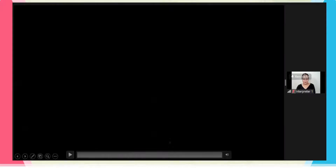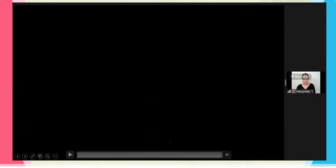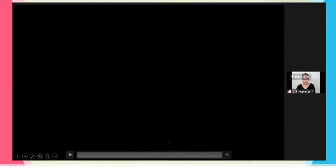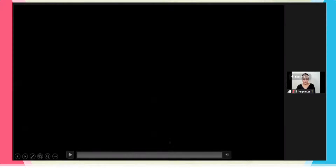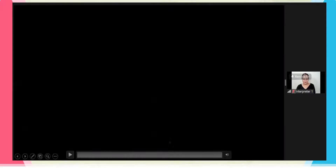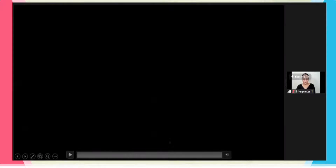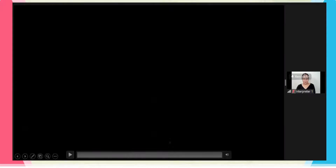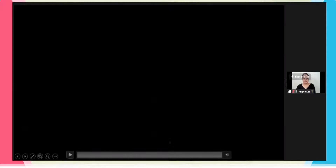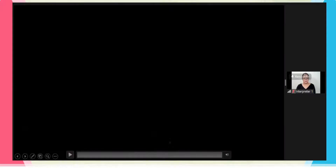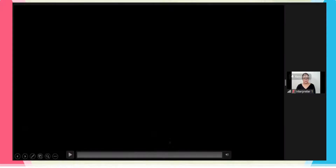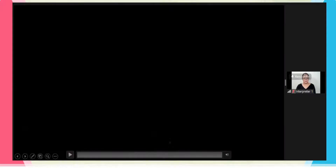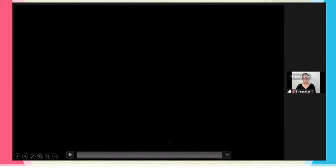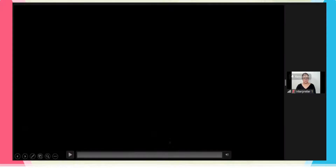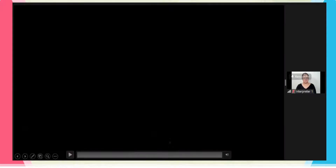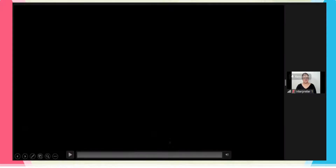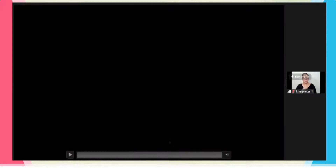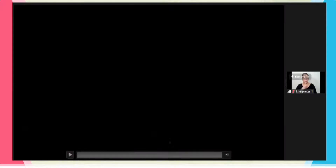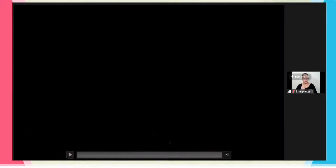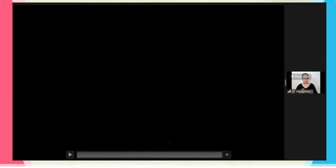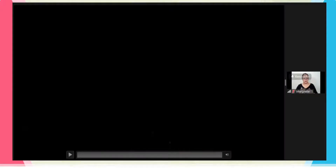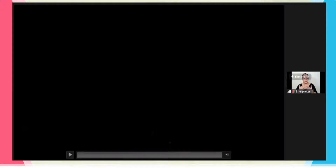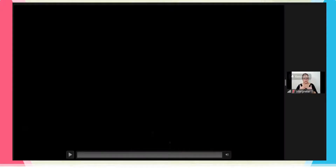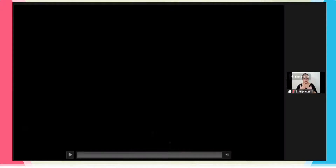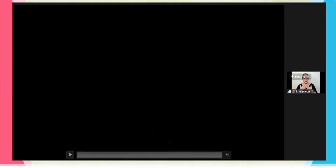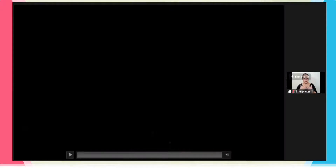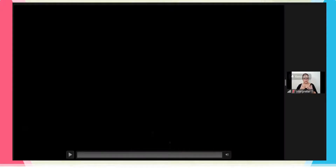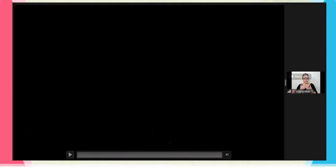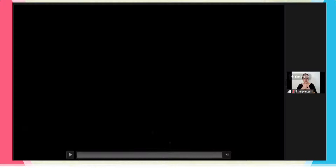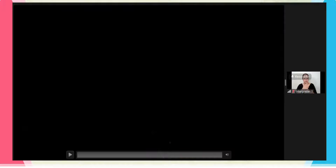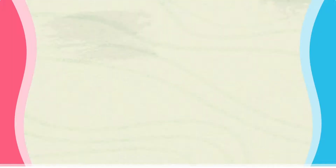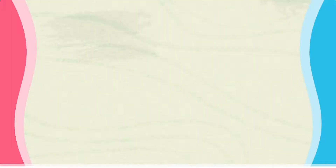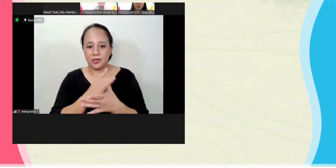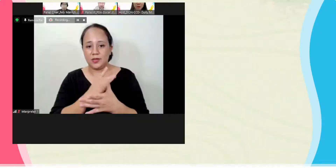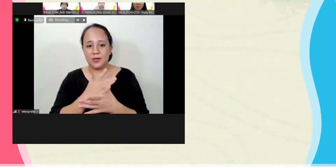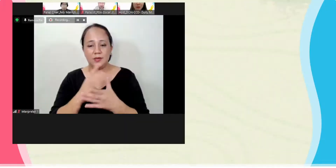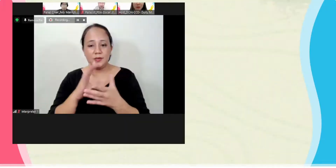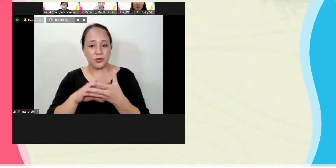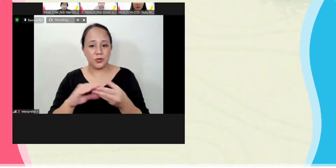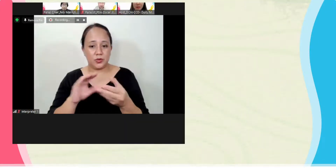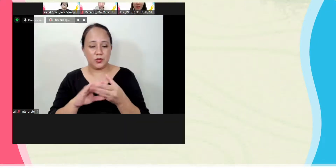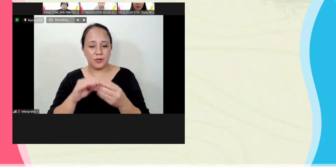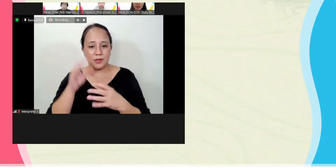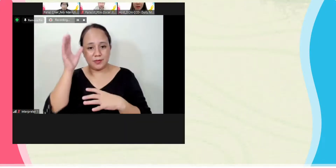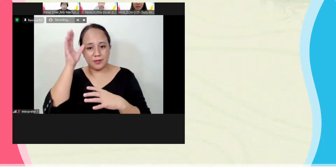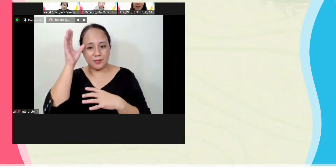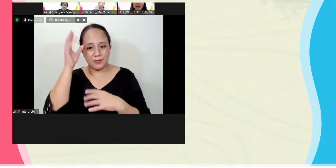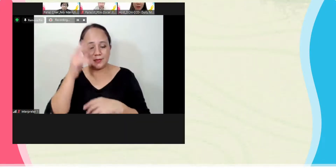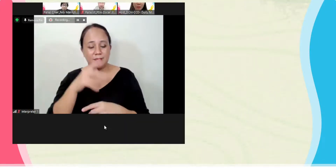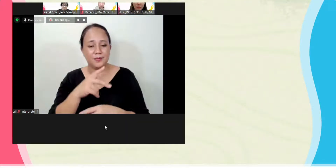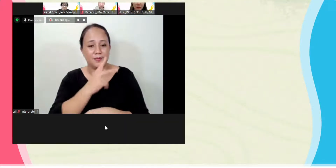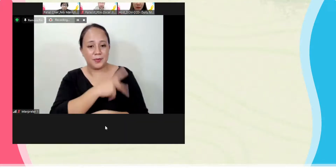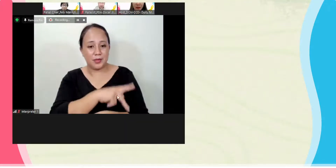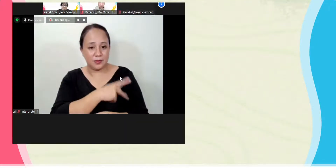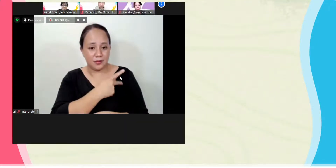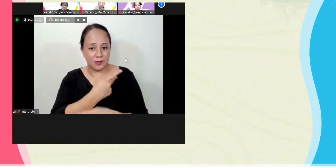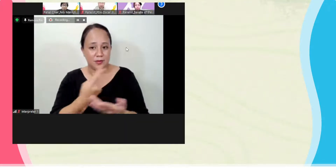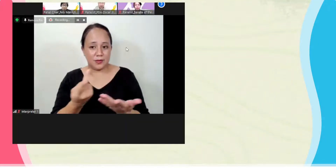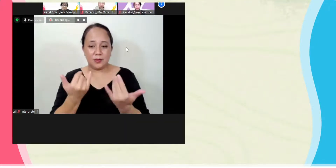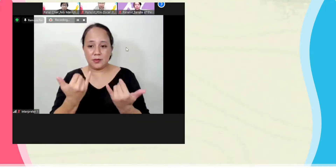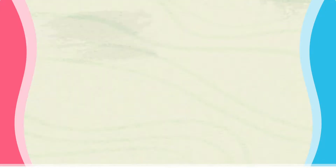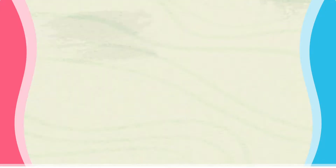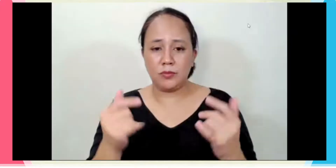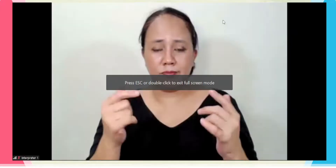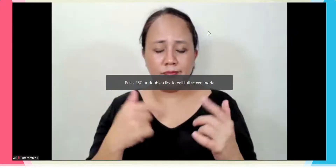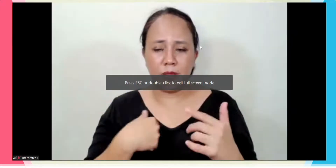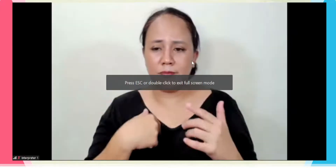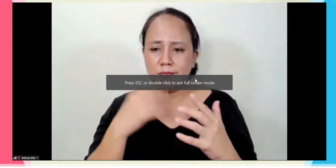So tunay po na nakaka-inspire ang mga binahaging kwento ng ating mga cancer patients na sa gitna po ng kinakaharap na